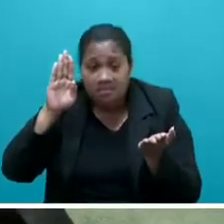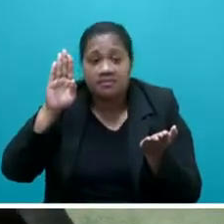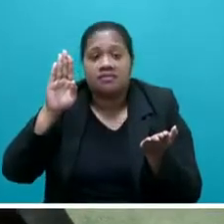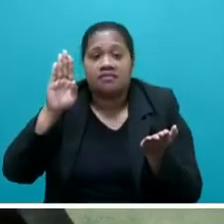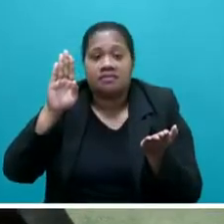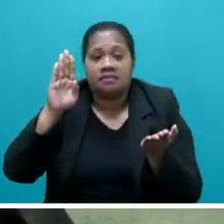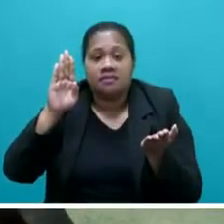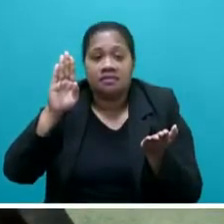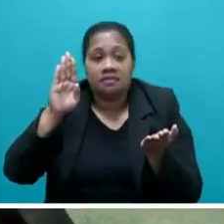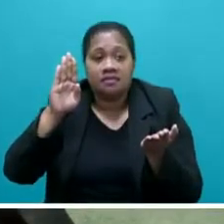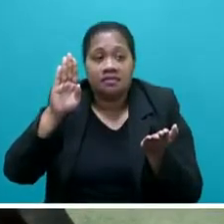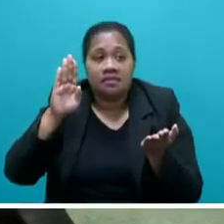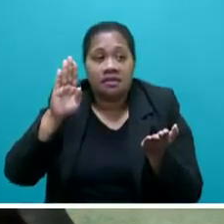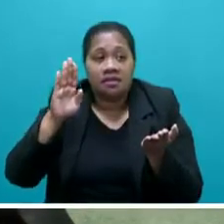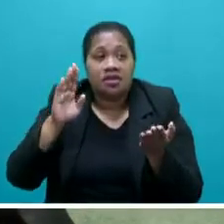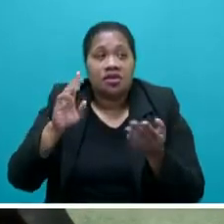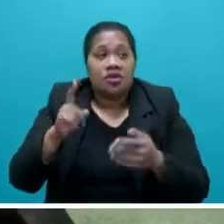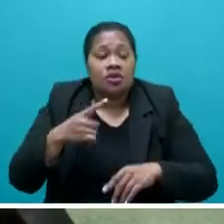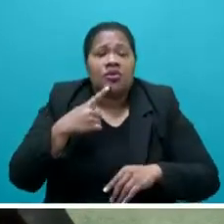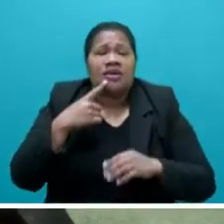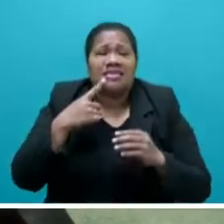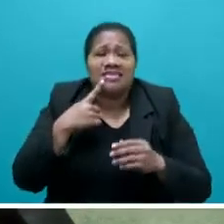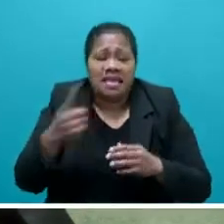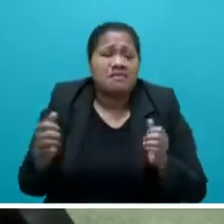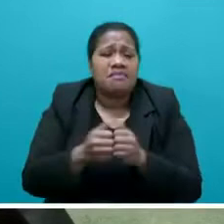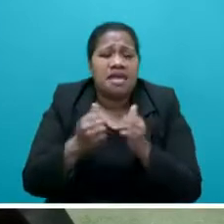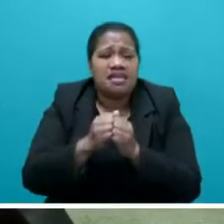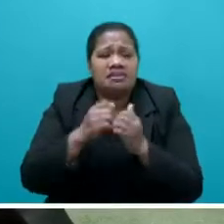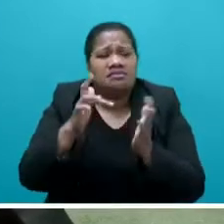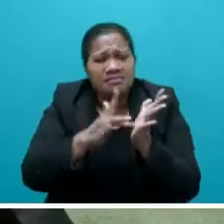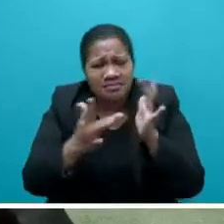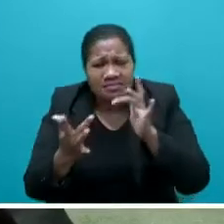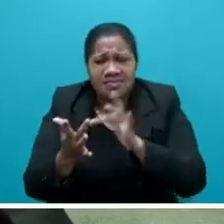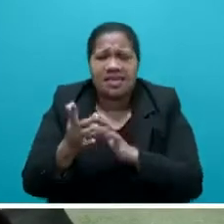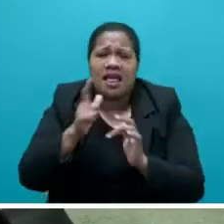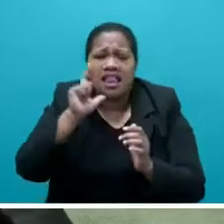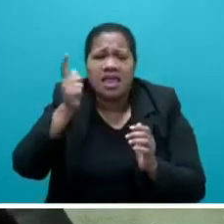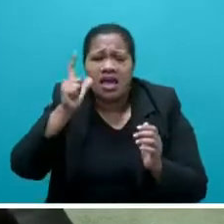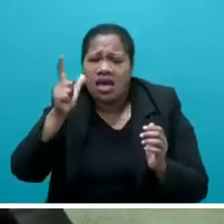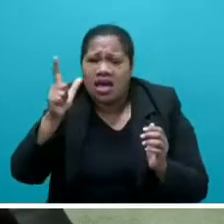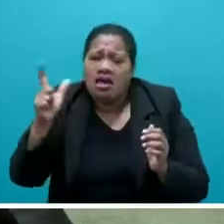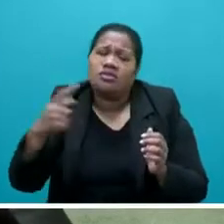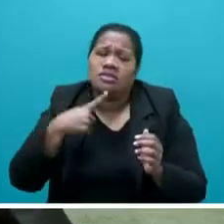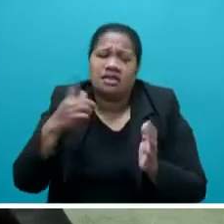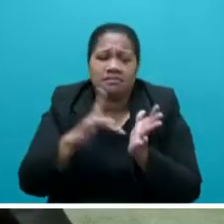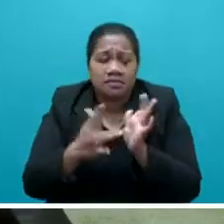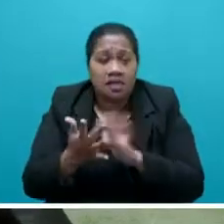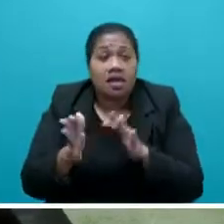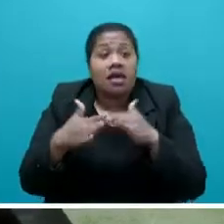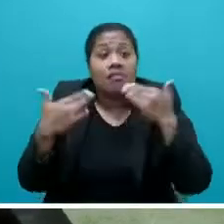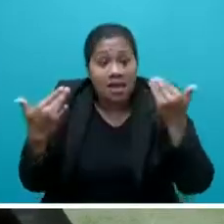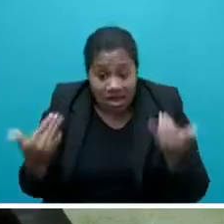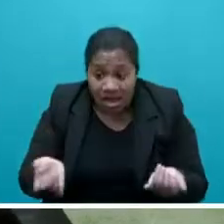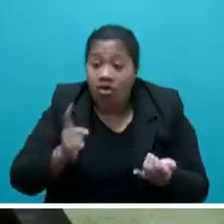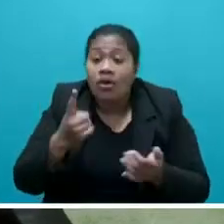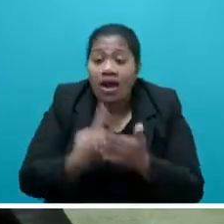After saying Ameni Chisu so loudly, they are the first ones who now berate the